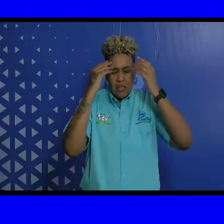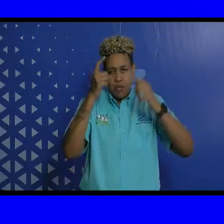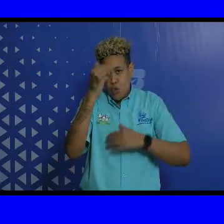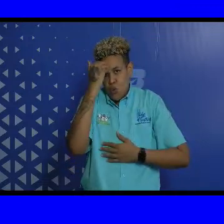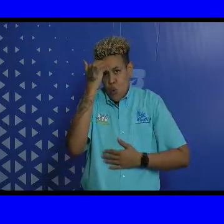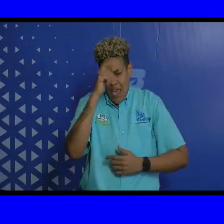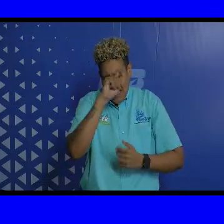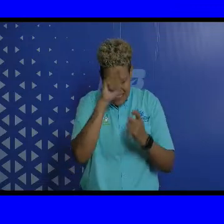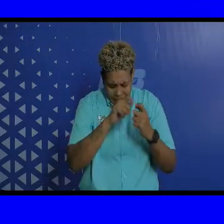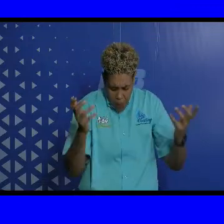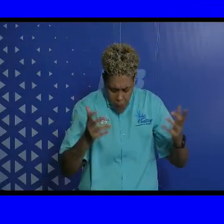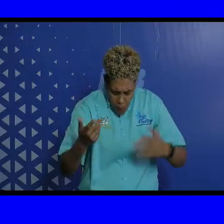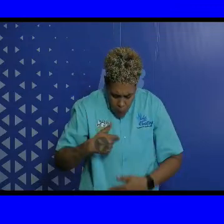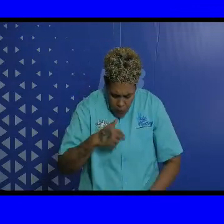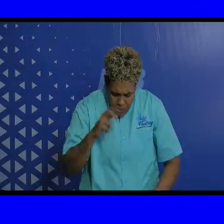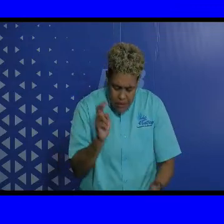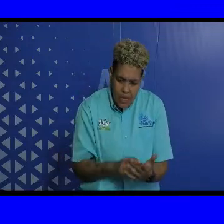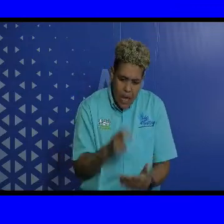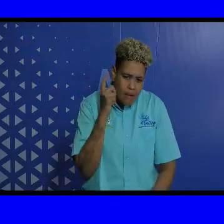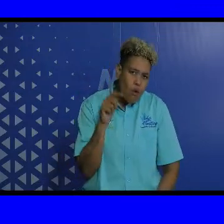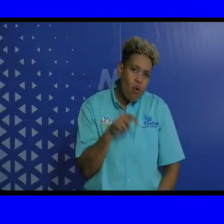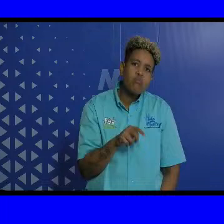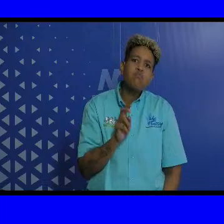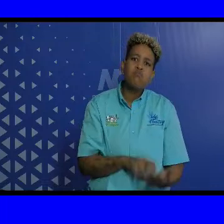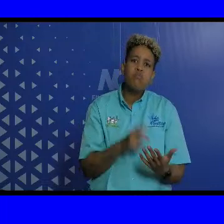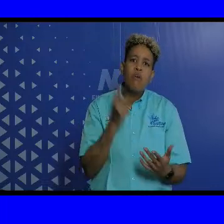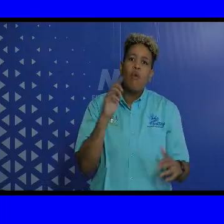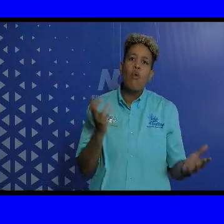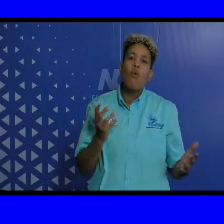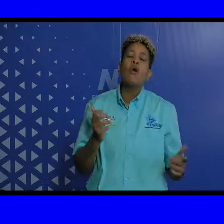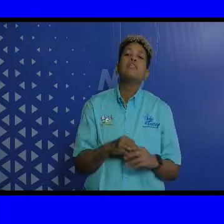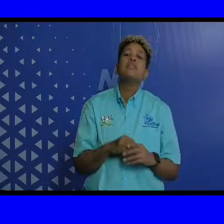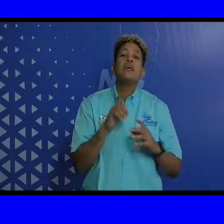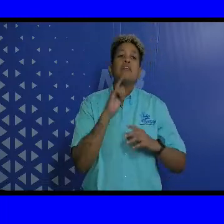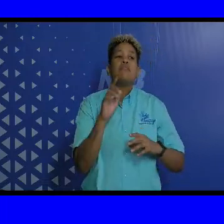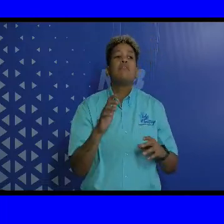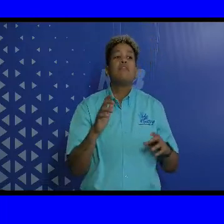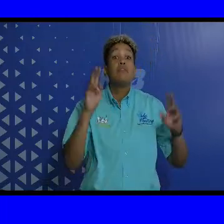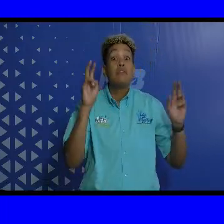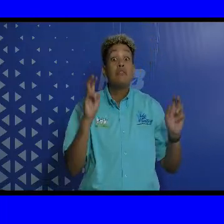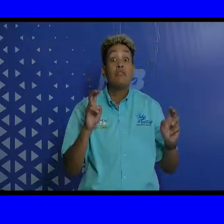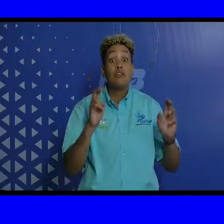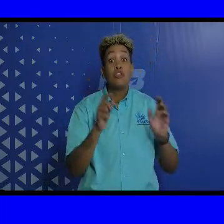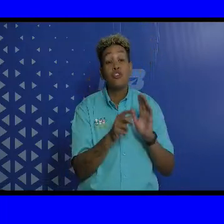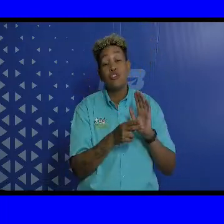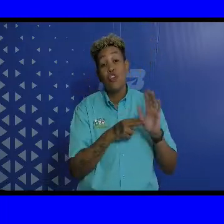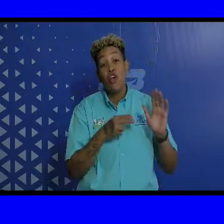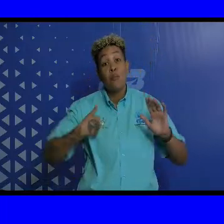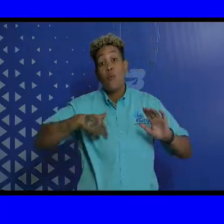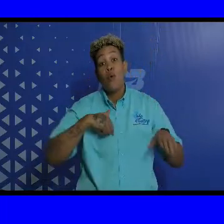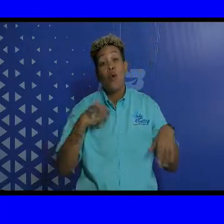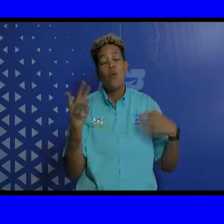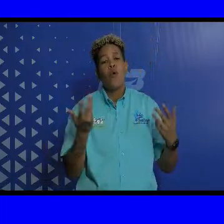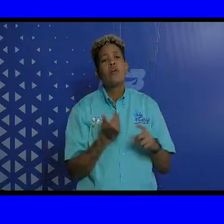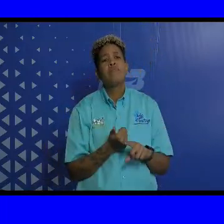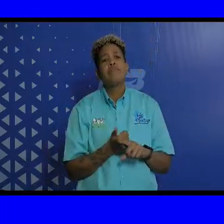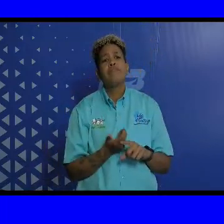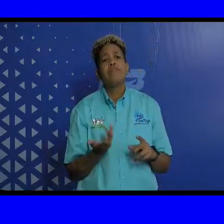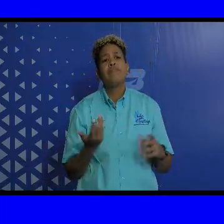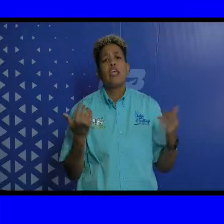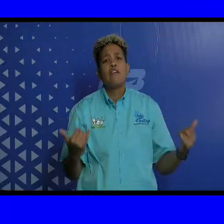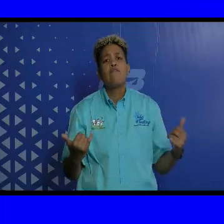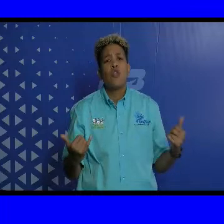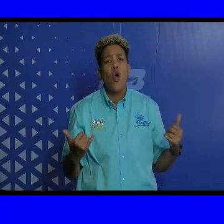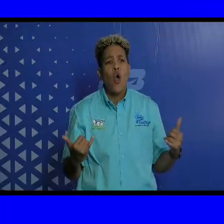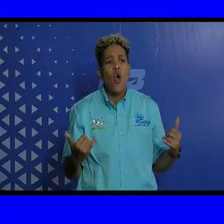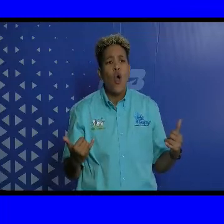know exactly what we stand for. In a colloquial term, we are, as of